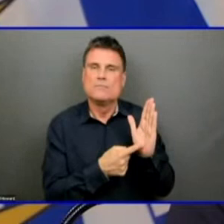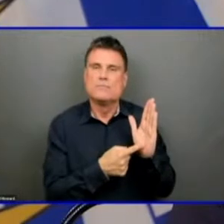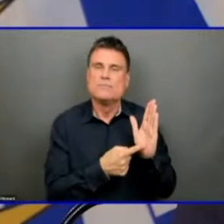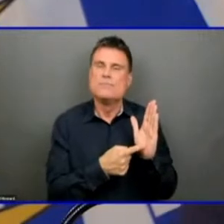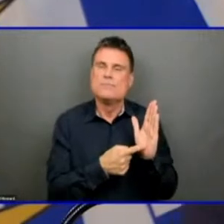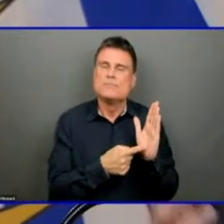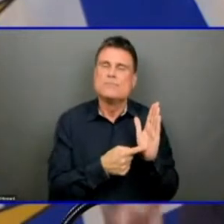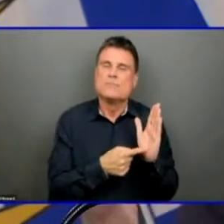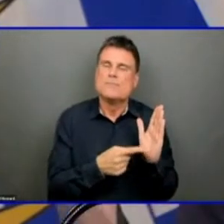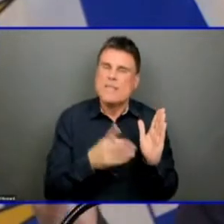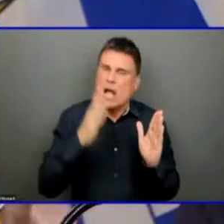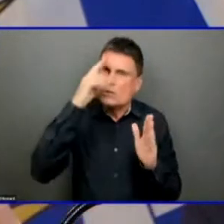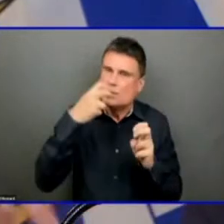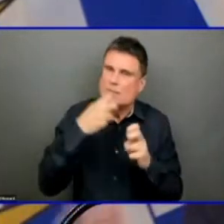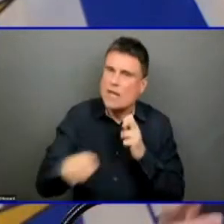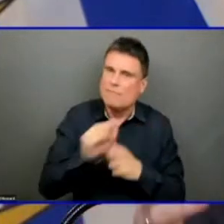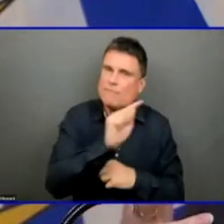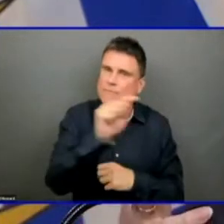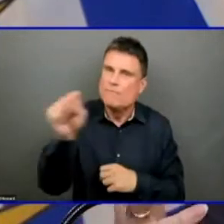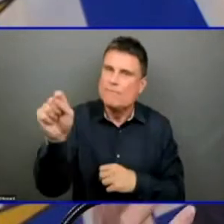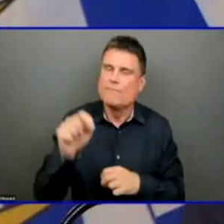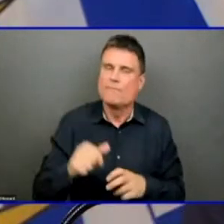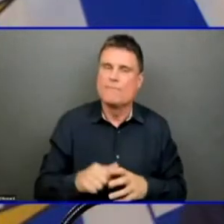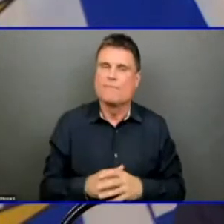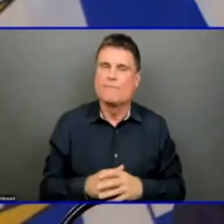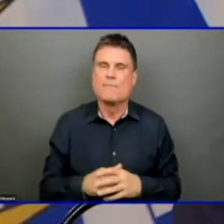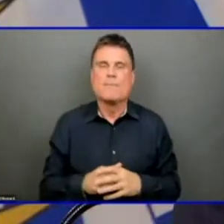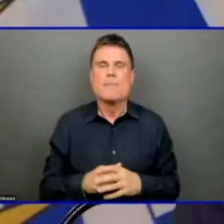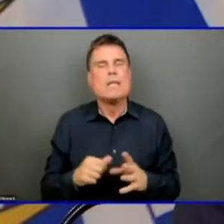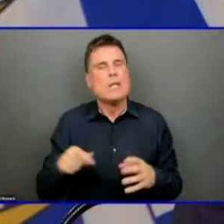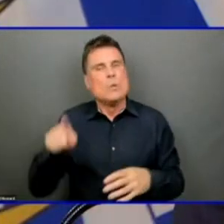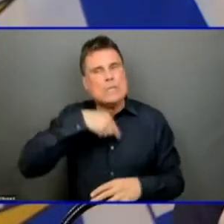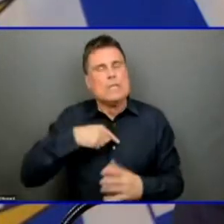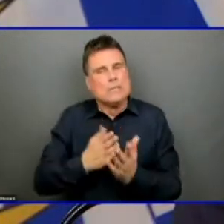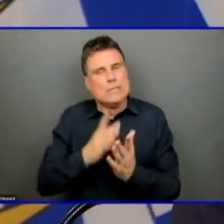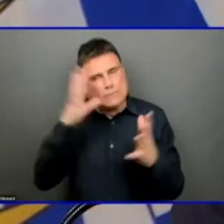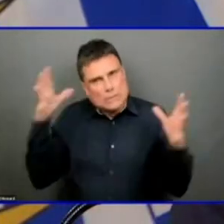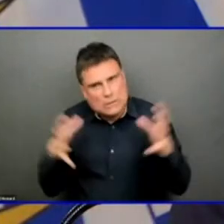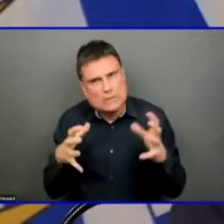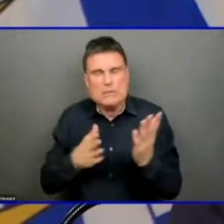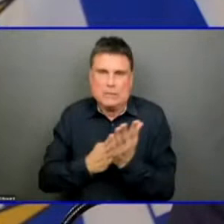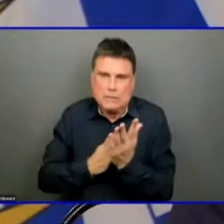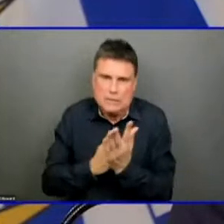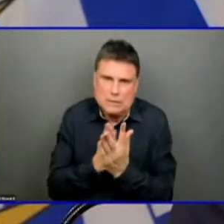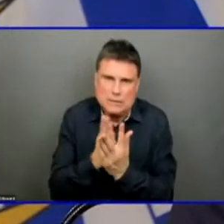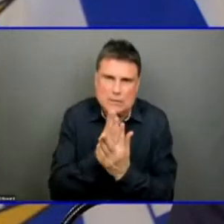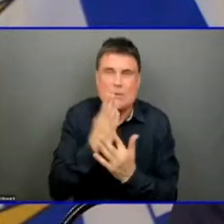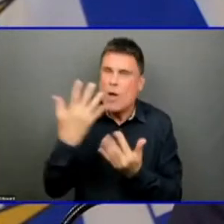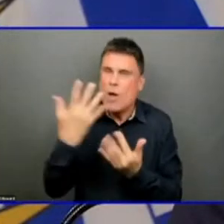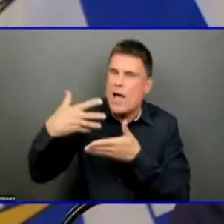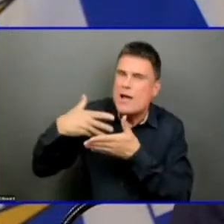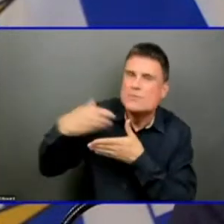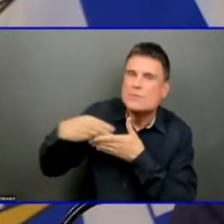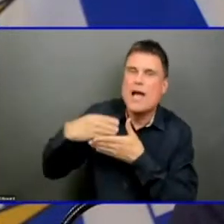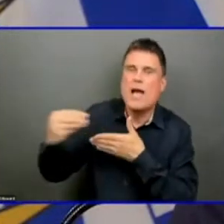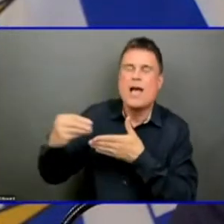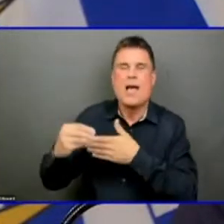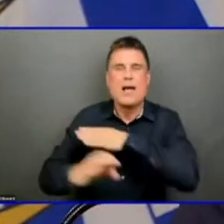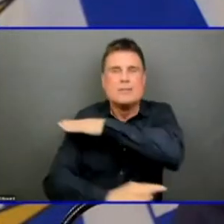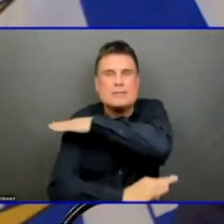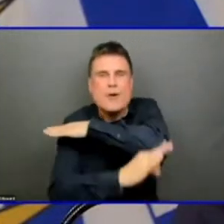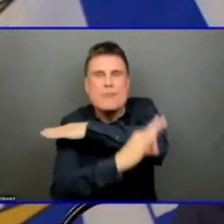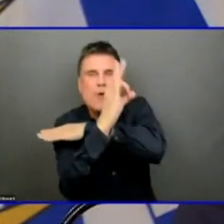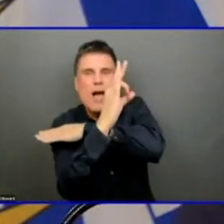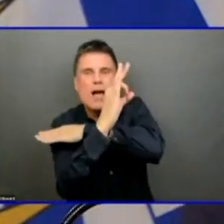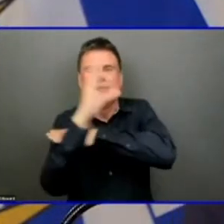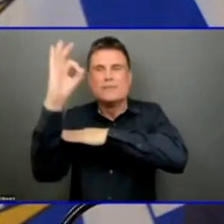period. You know, we have longer days. We want to get out. It's hard that we're going through this again. I think for a lot of